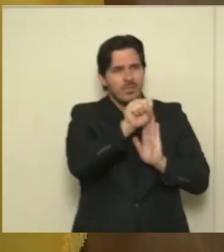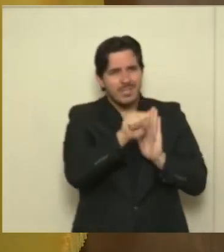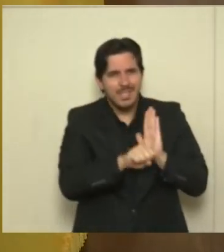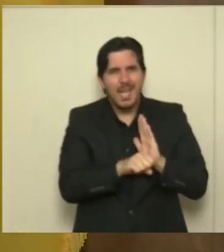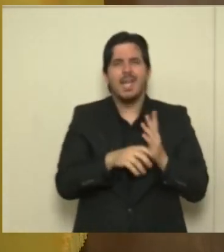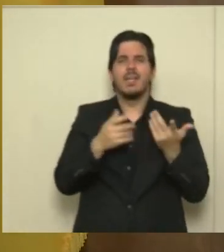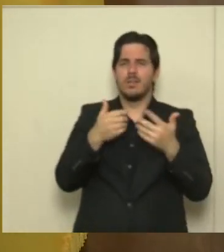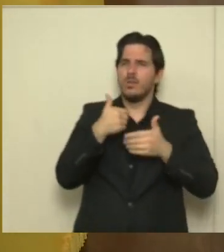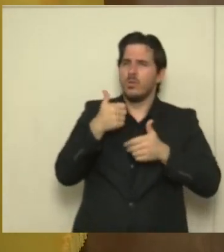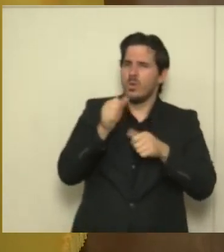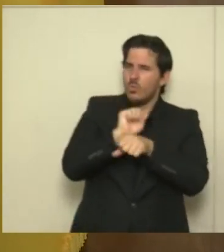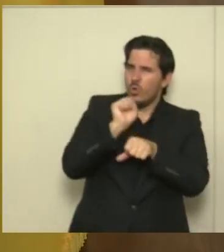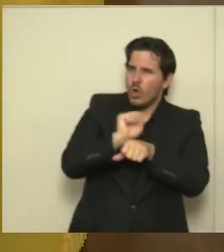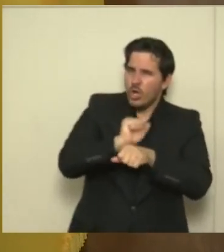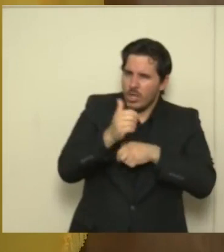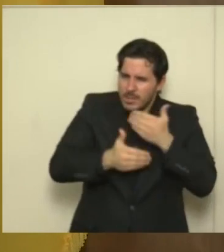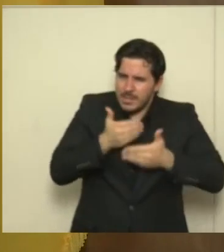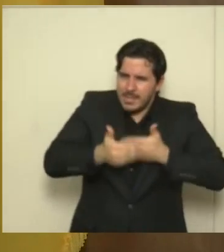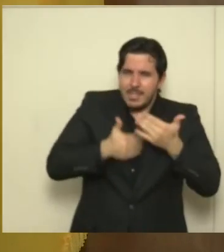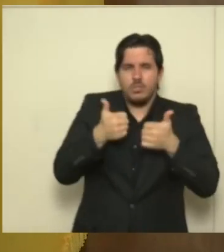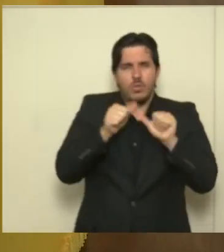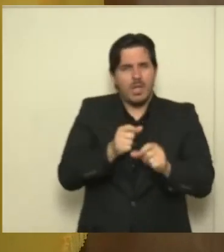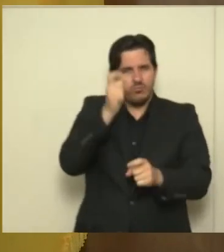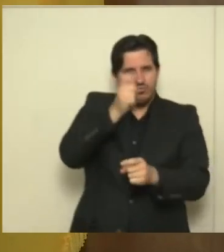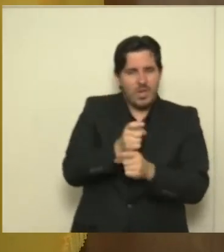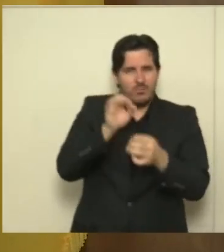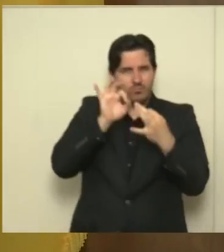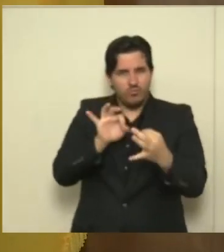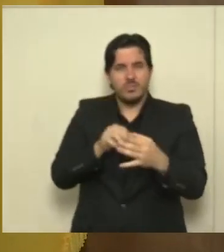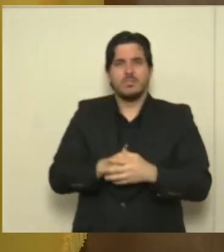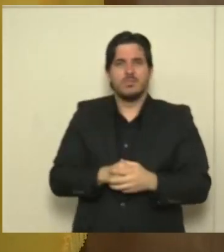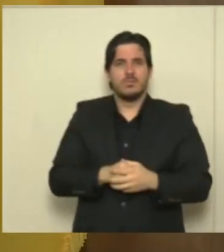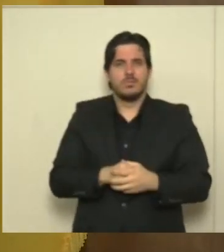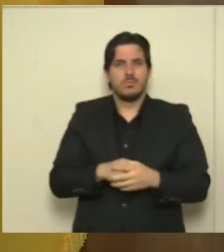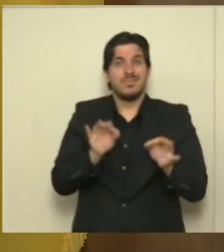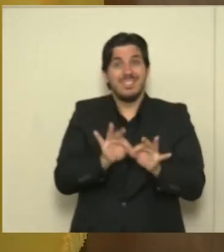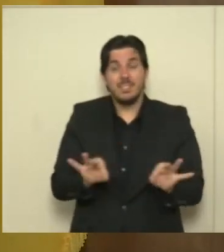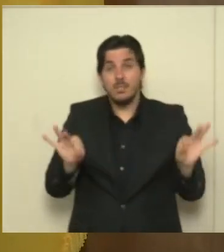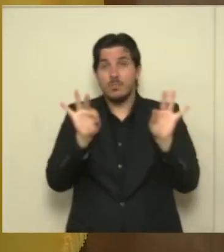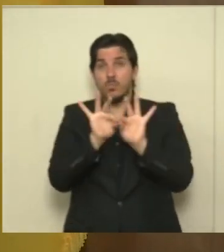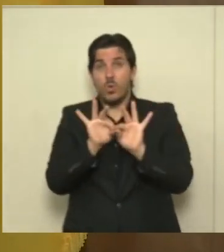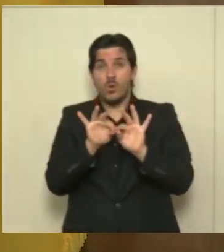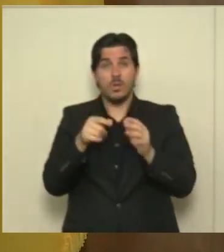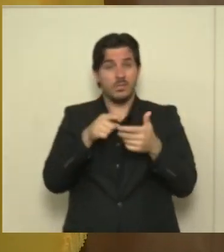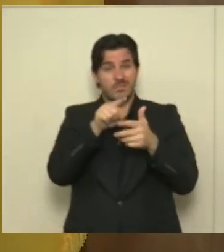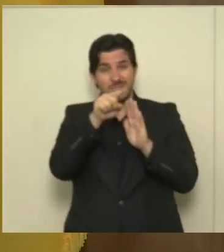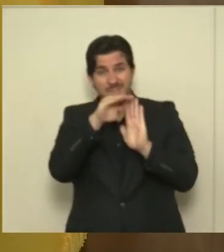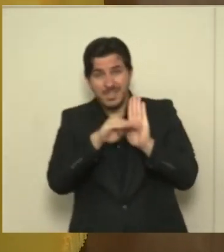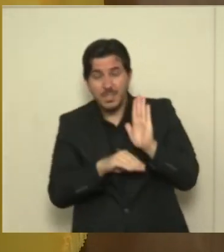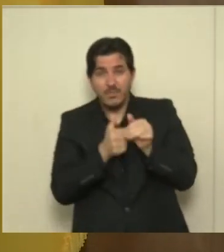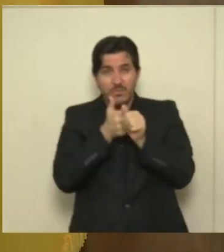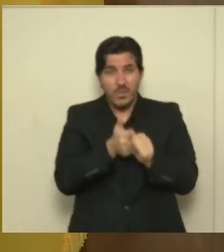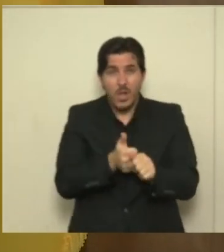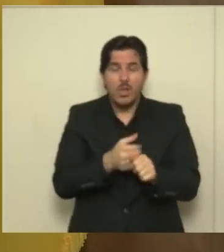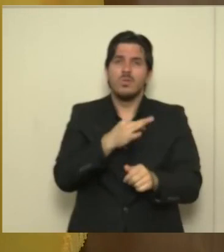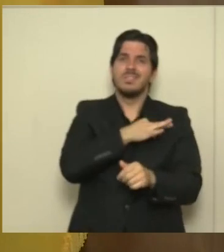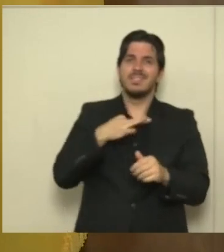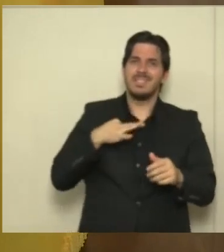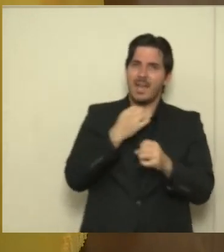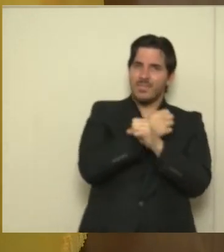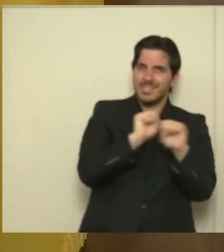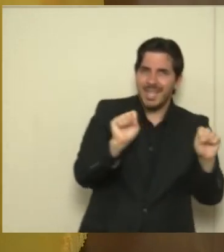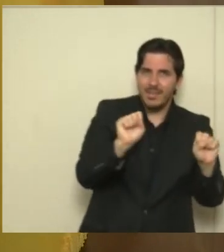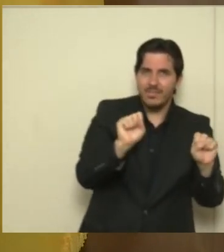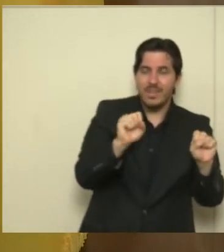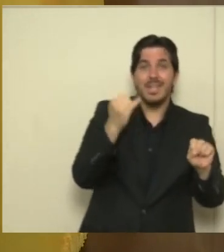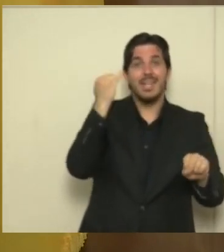and thank you for keeping your poll workers safe, as well as making sure that if people choose to vote in person, that